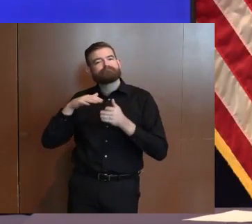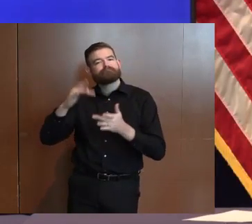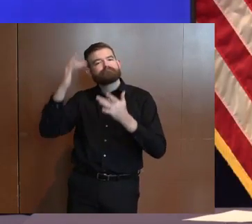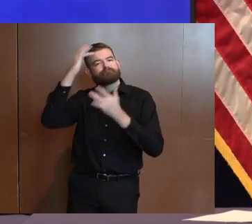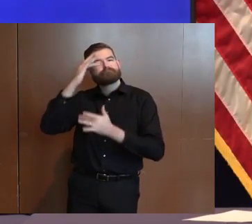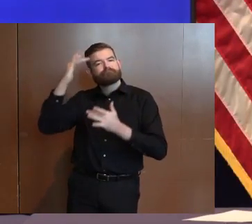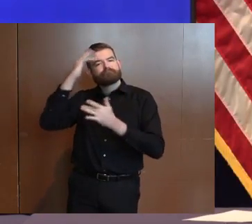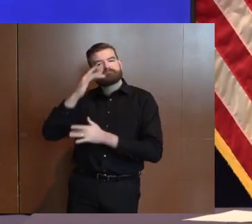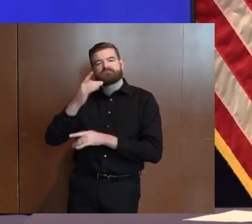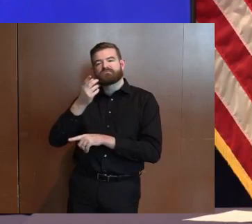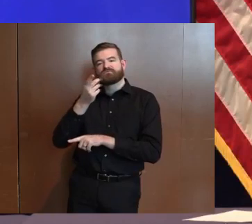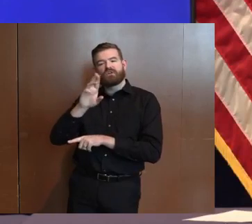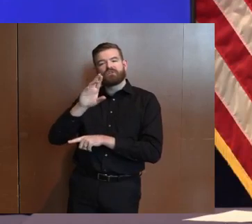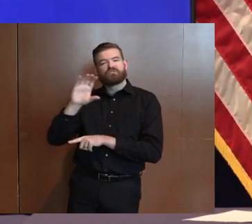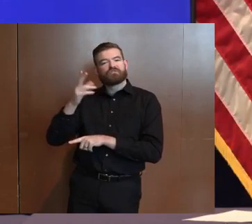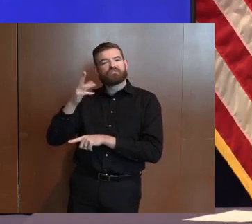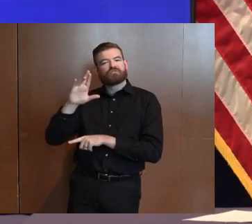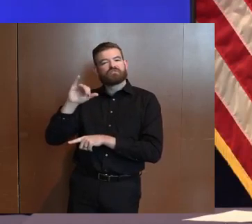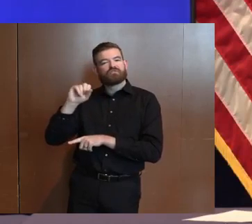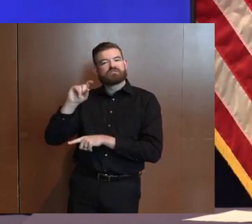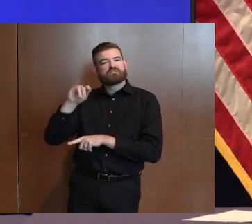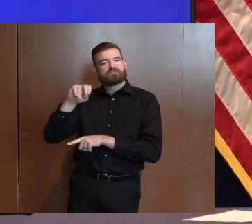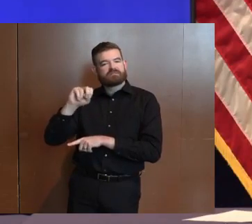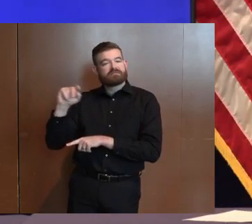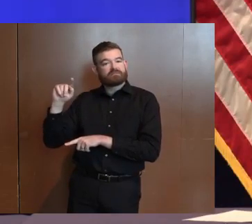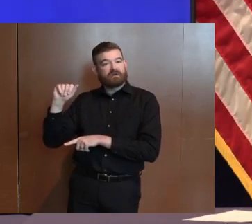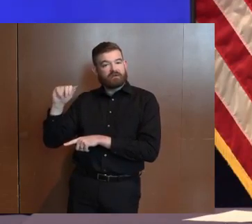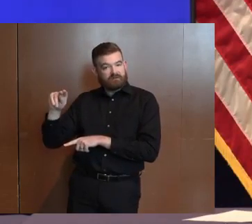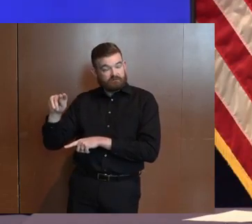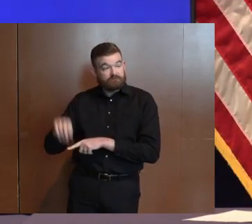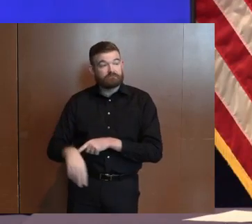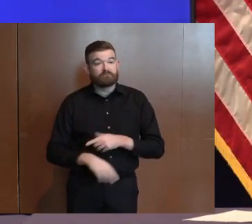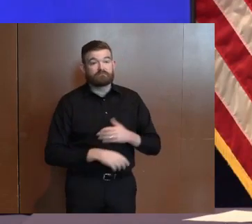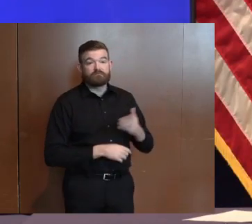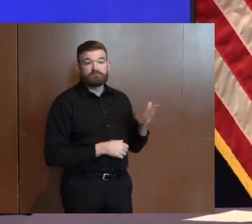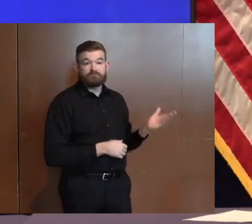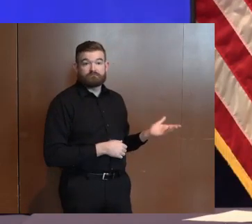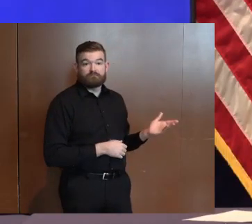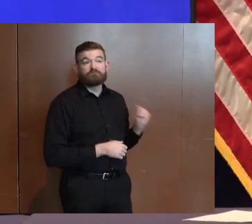Tan, honored. And to my left, at the far end,